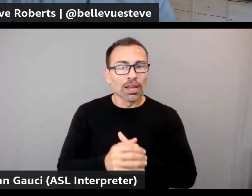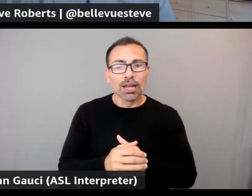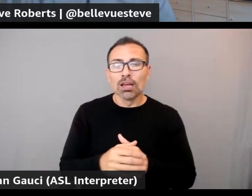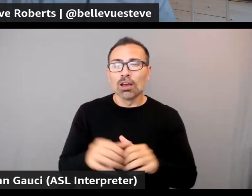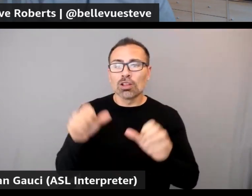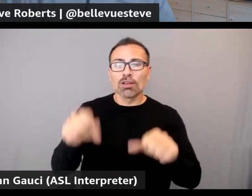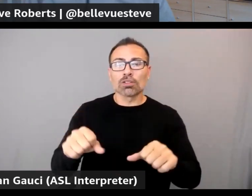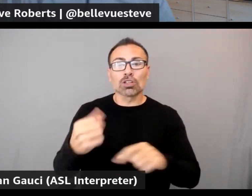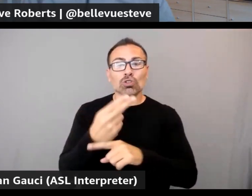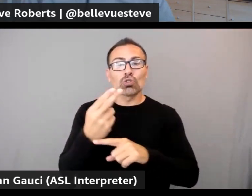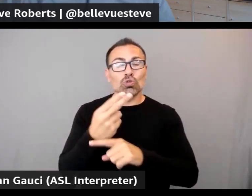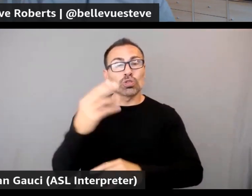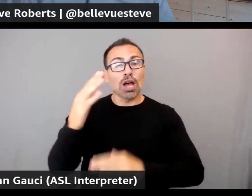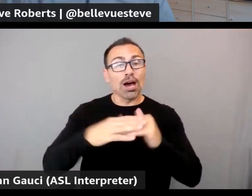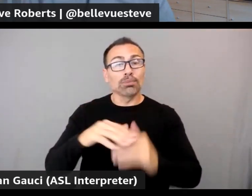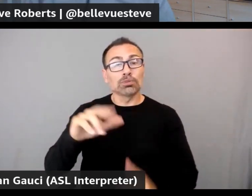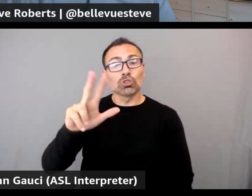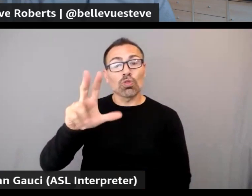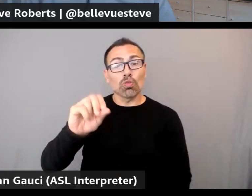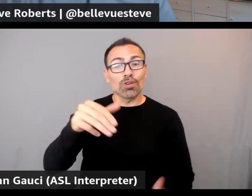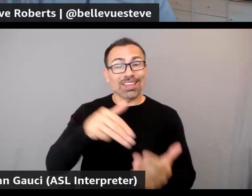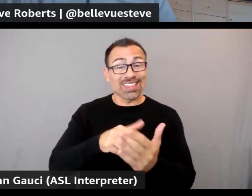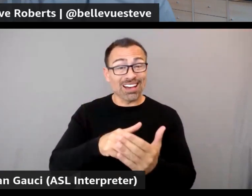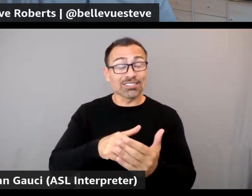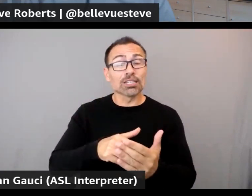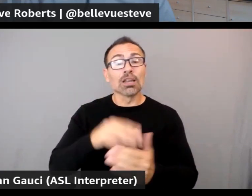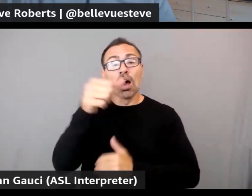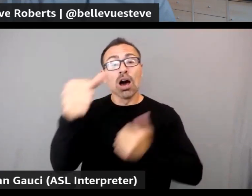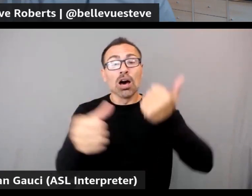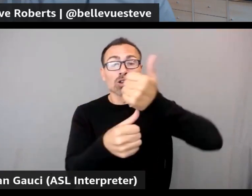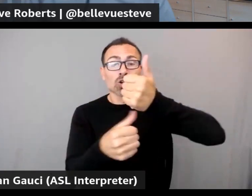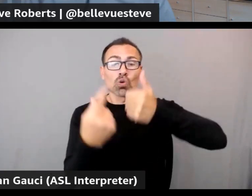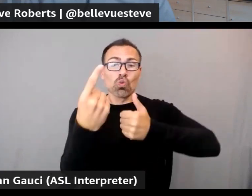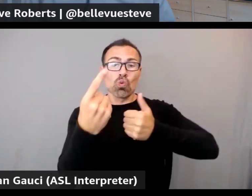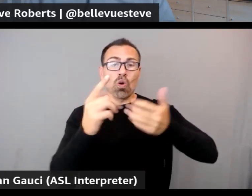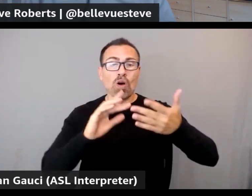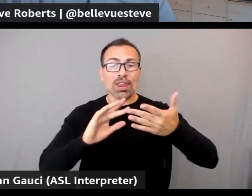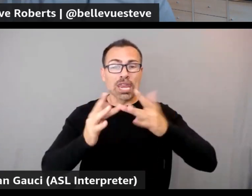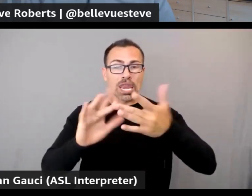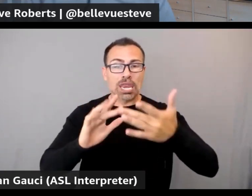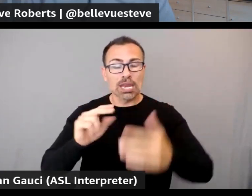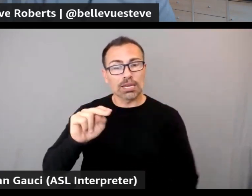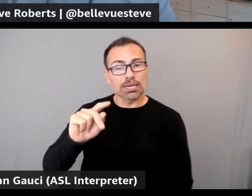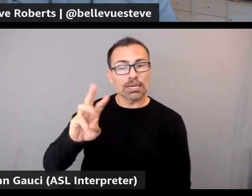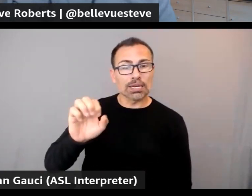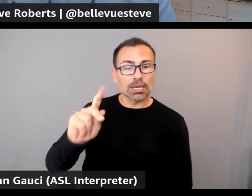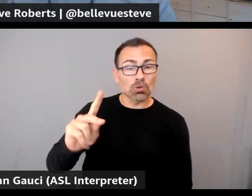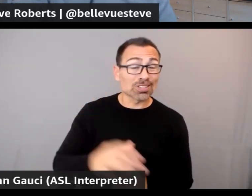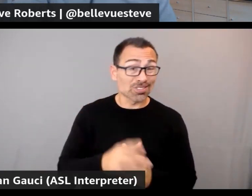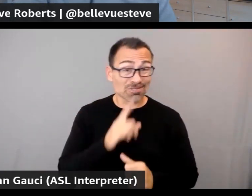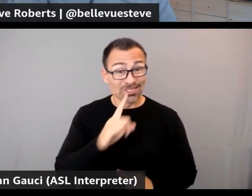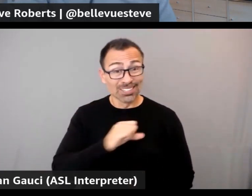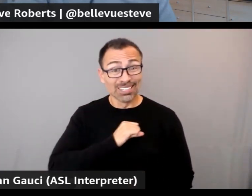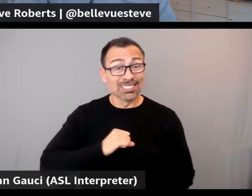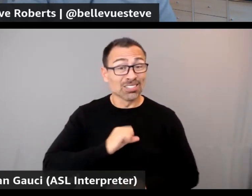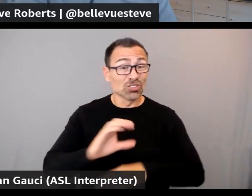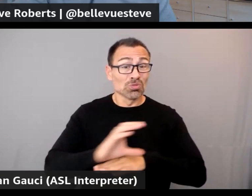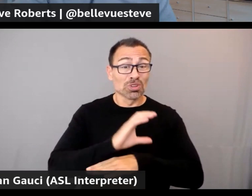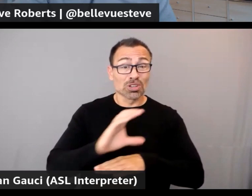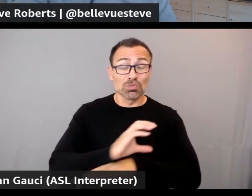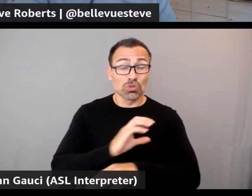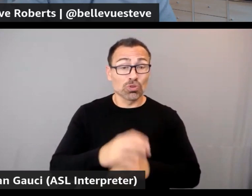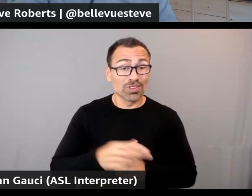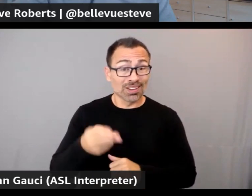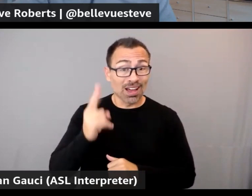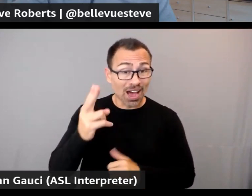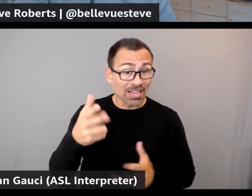up to 30,000 of them under one networking. So it's really basically, like I said, a supercomputer, an HPC supercomputer that